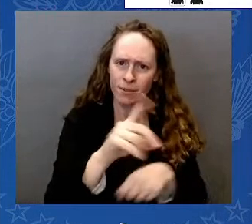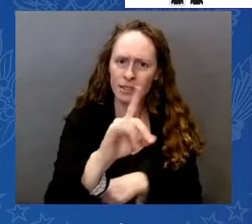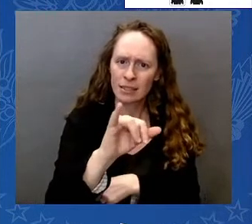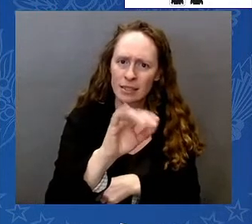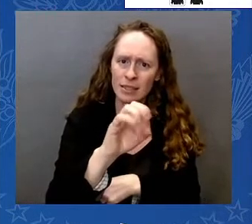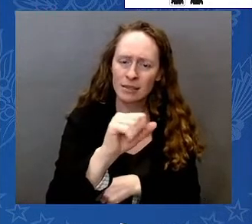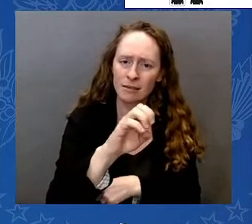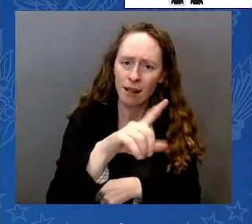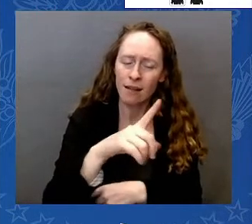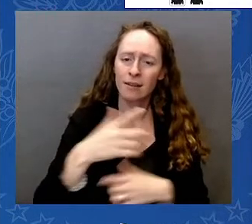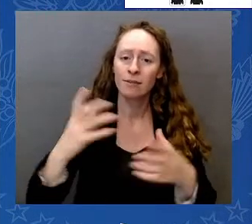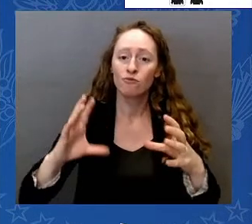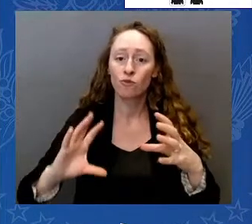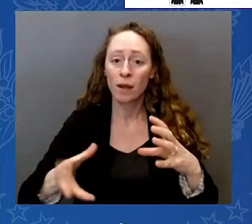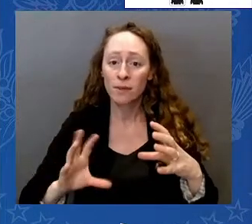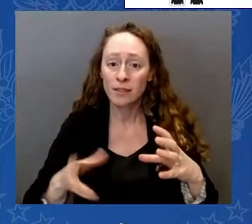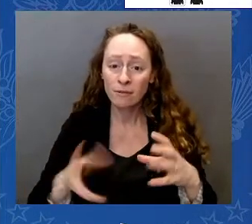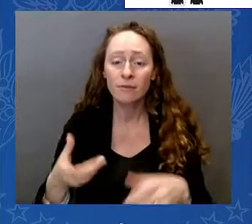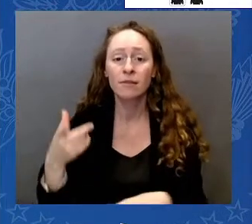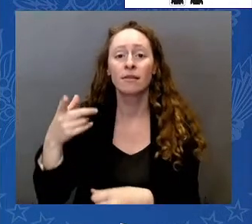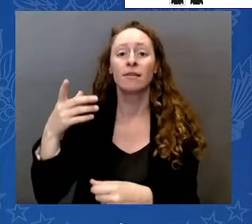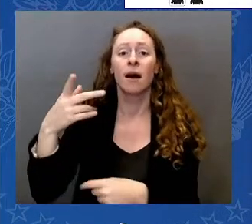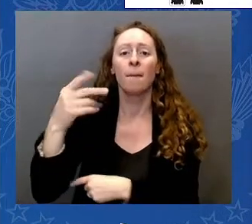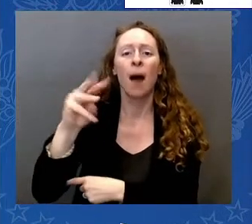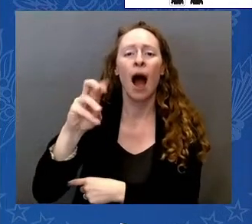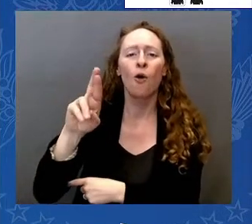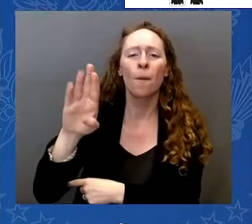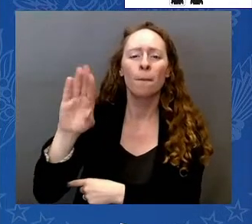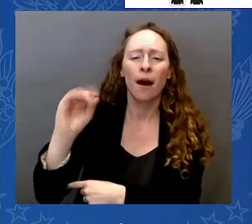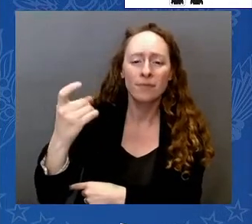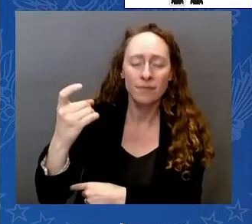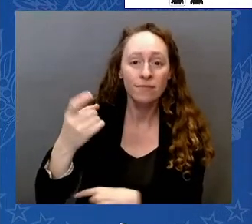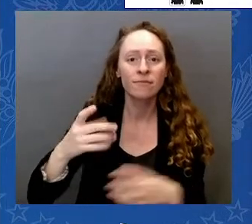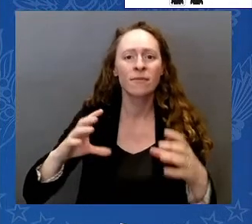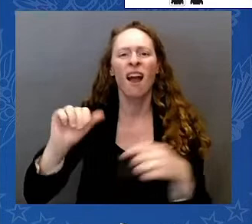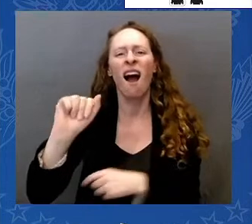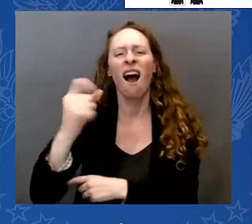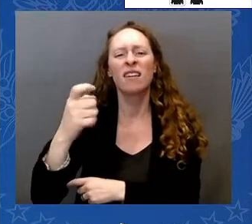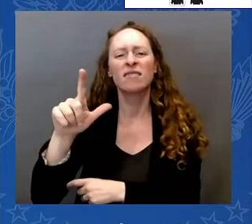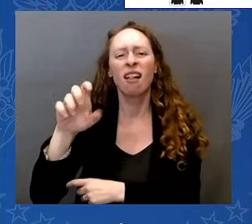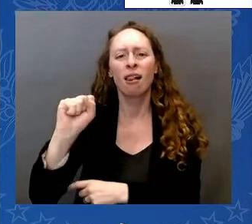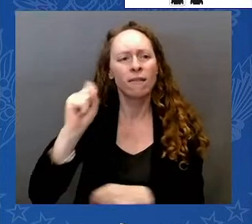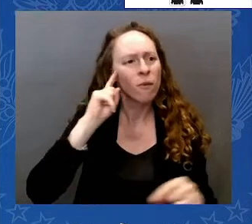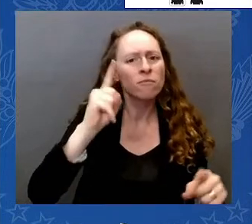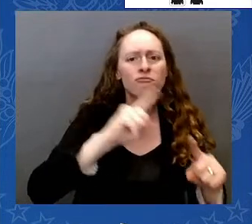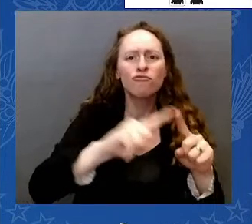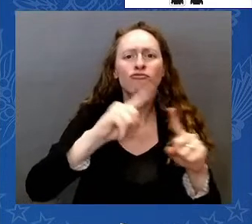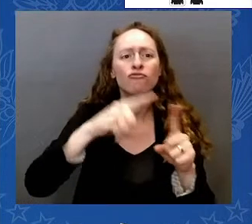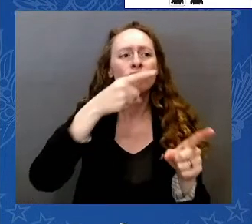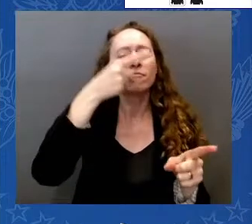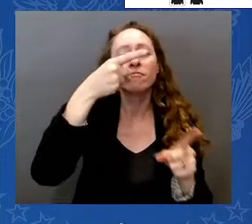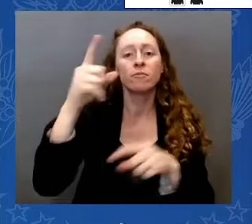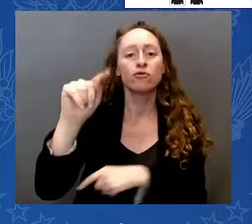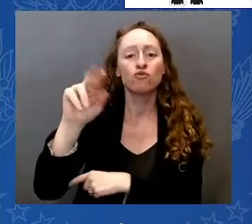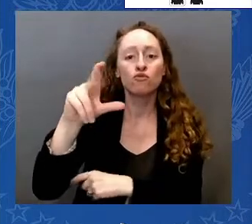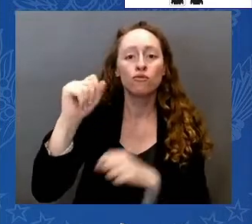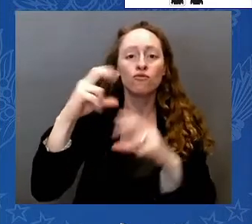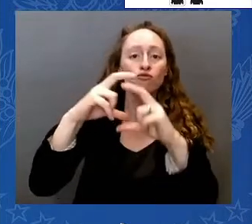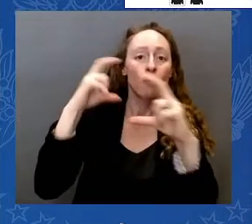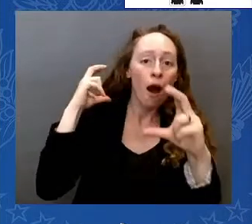for Mack and Volvo Mack trucks, Prevost coaches, and Volvo buses.